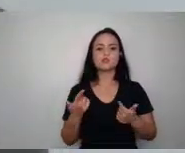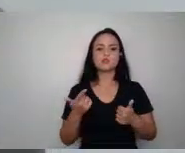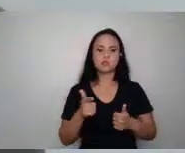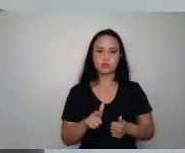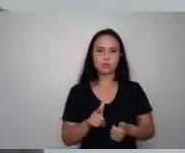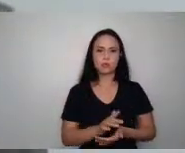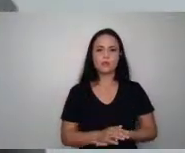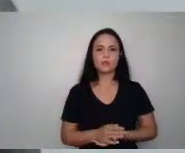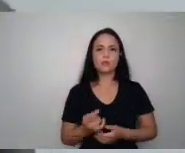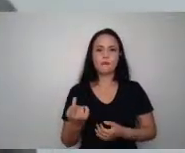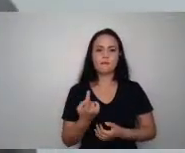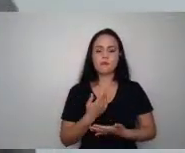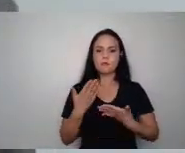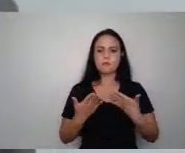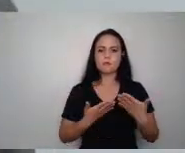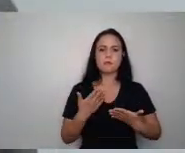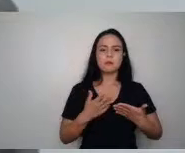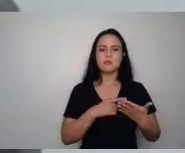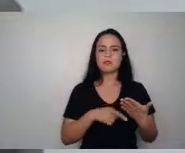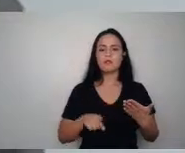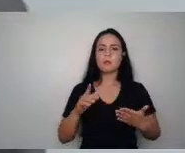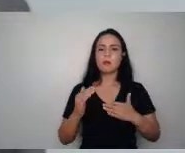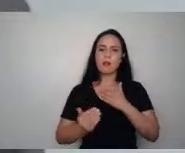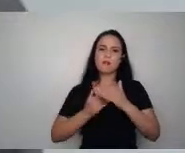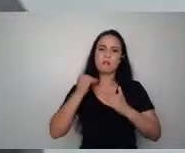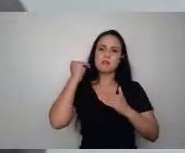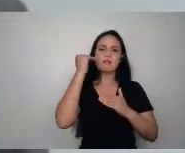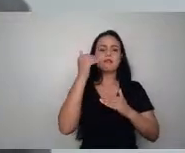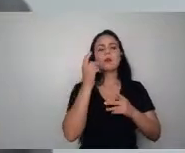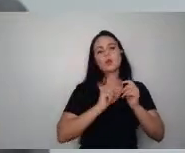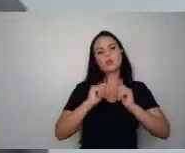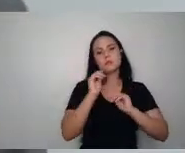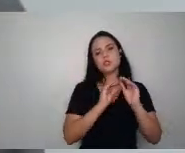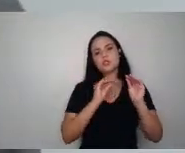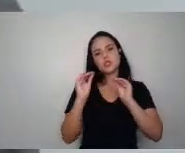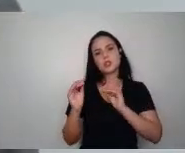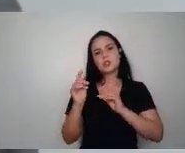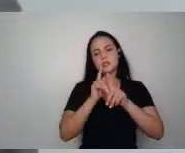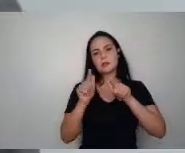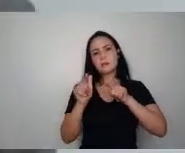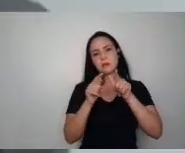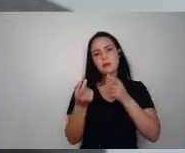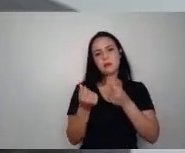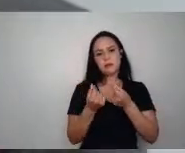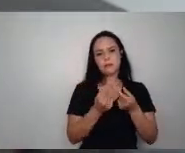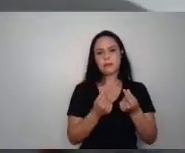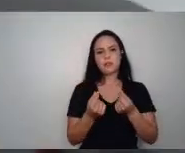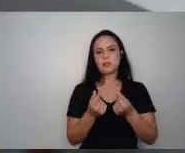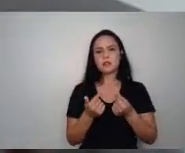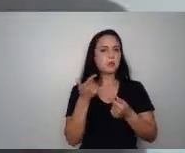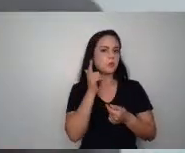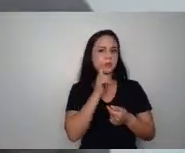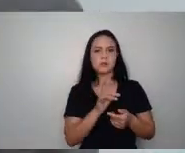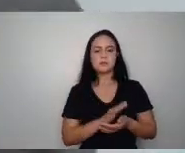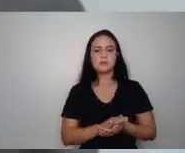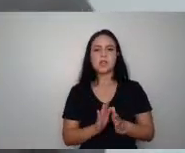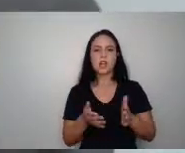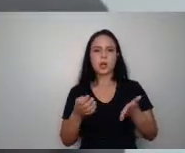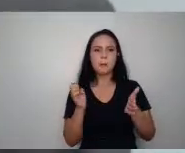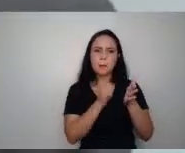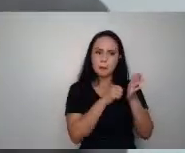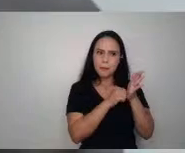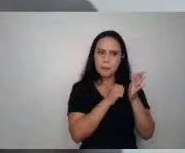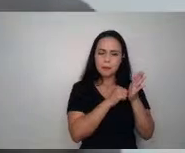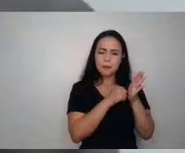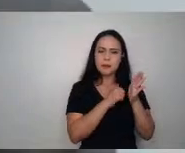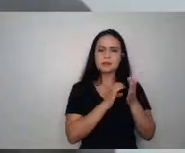very hard. So once again, there is the argument that we're gonna leverage the economy and generate